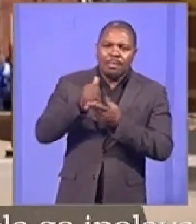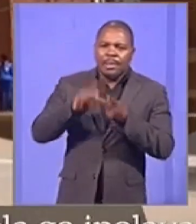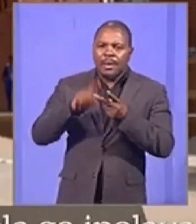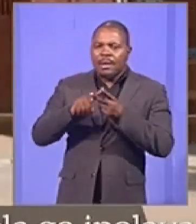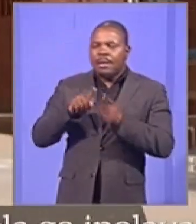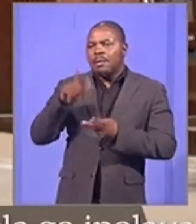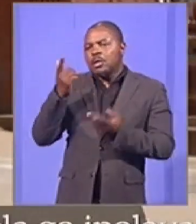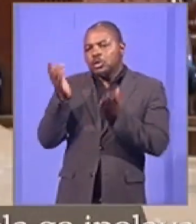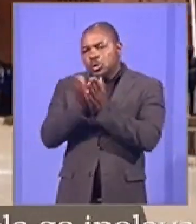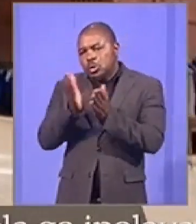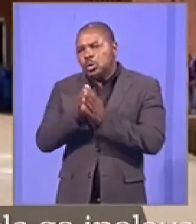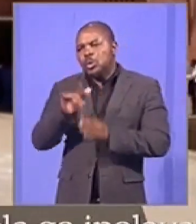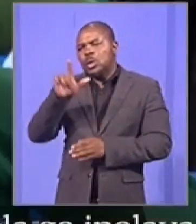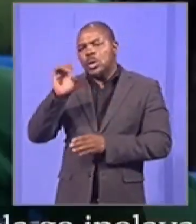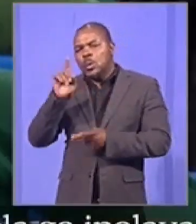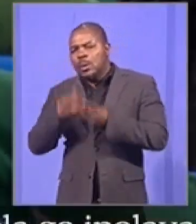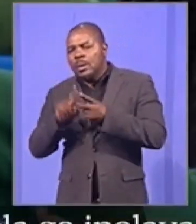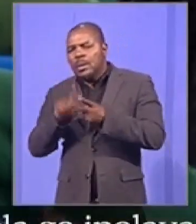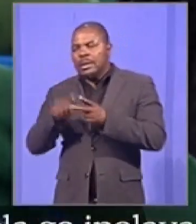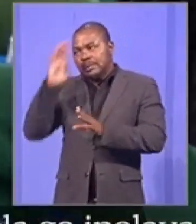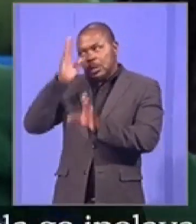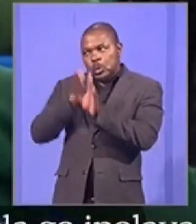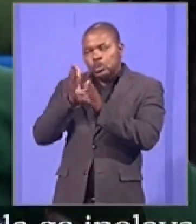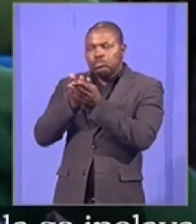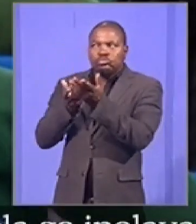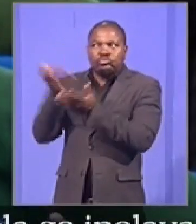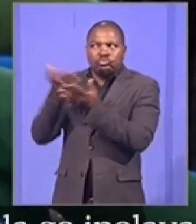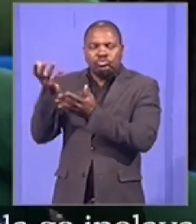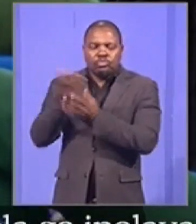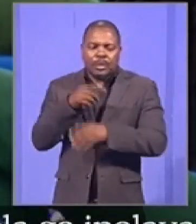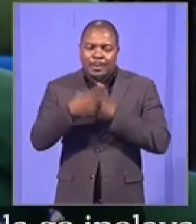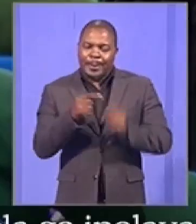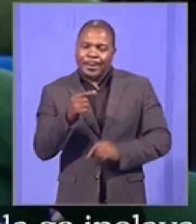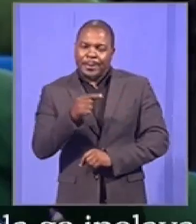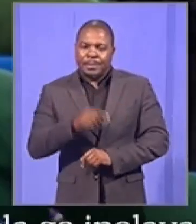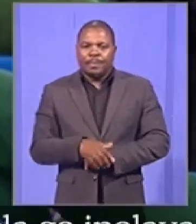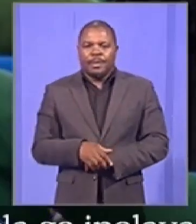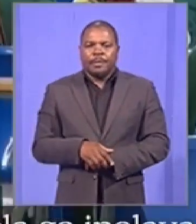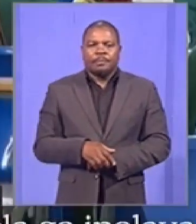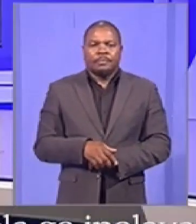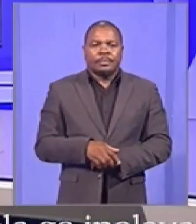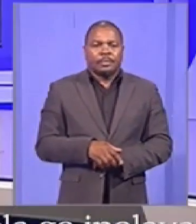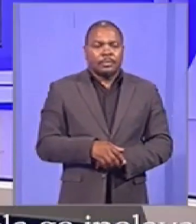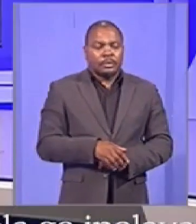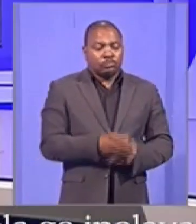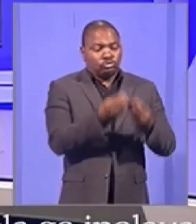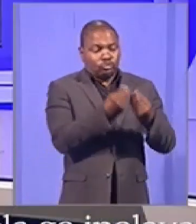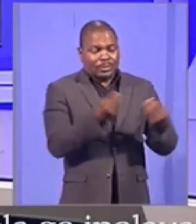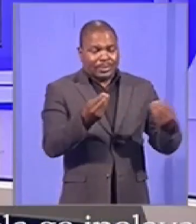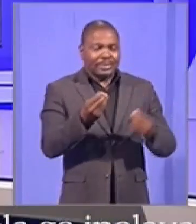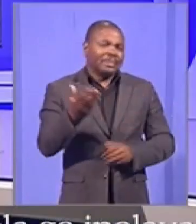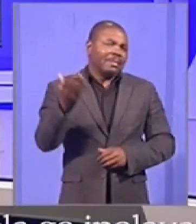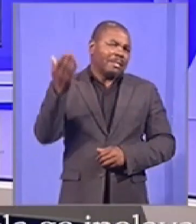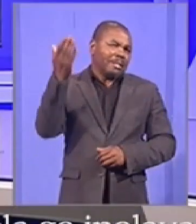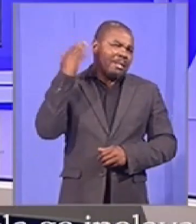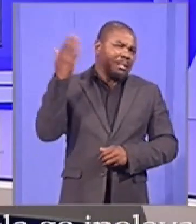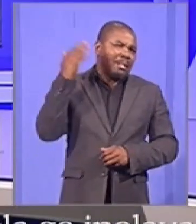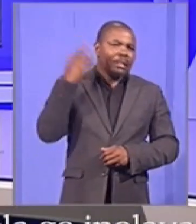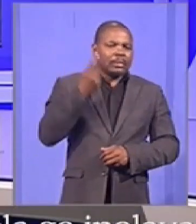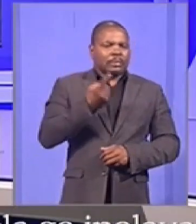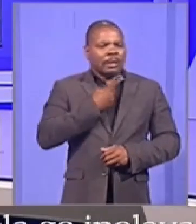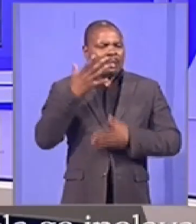orientation ko sekolong, a bolele le di-psychologist. Go ipolaya ga bana ga se selo se ne se tlwaelegile thata mo dingwageng